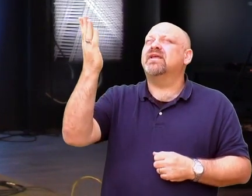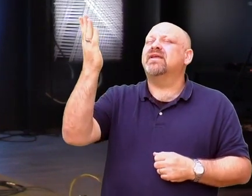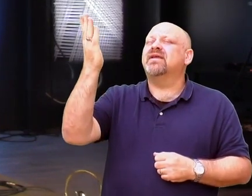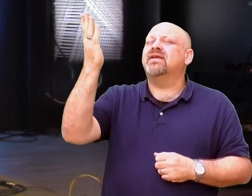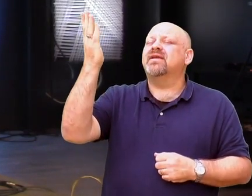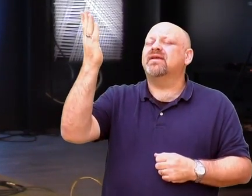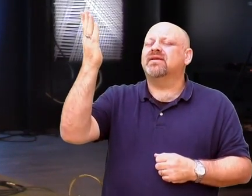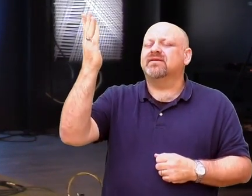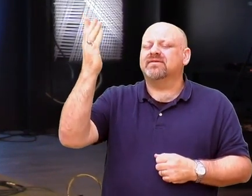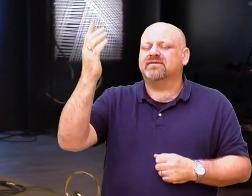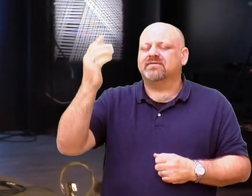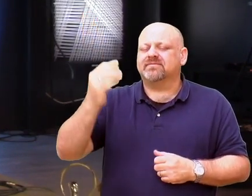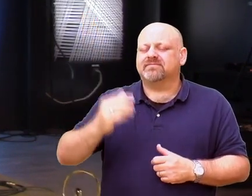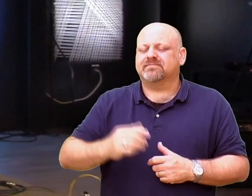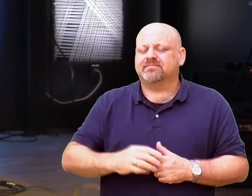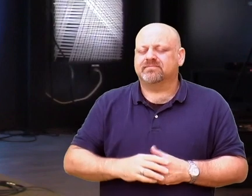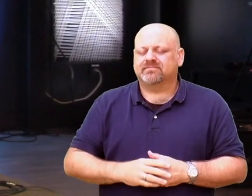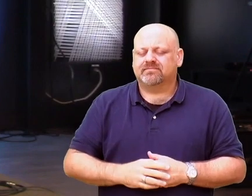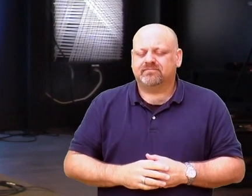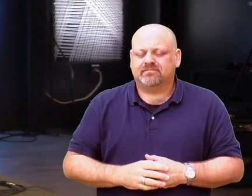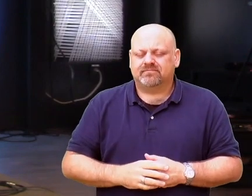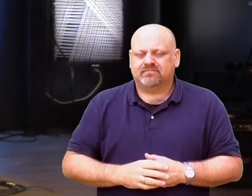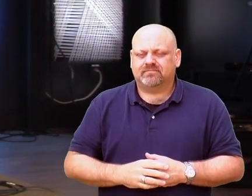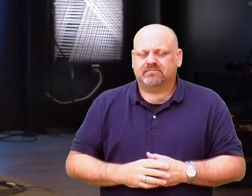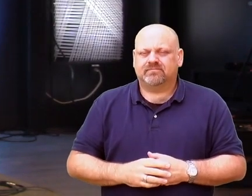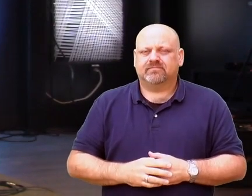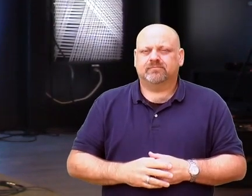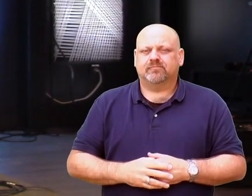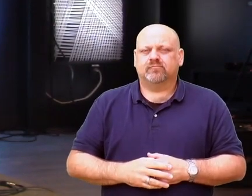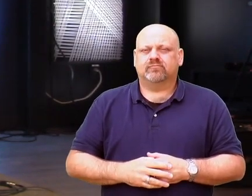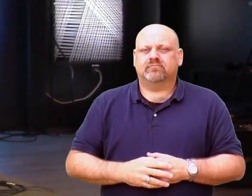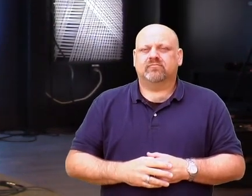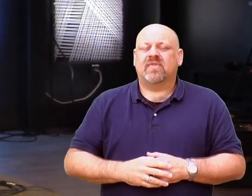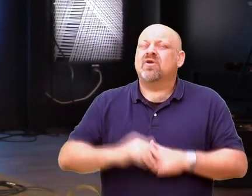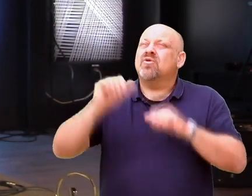you only.